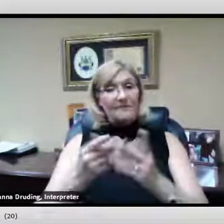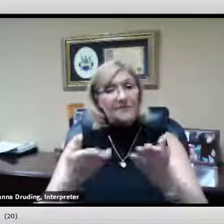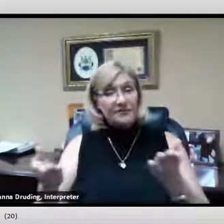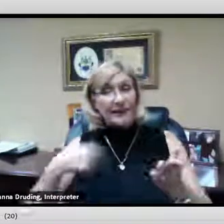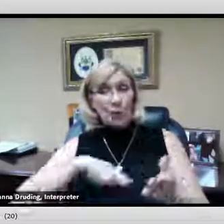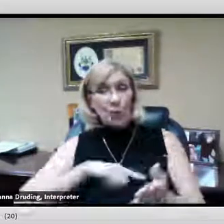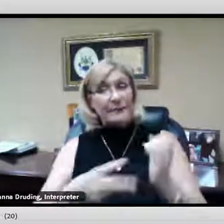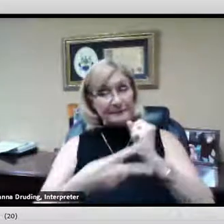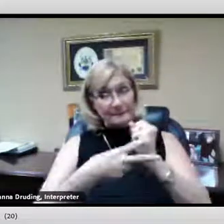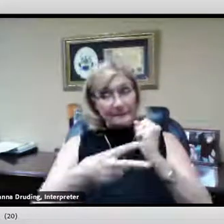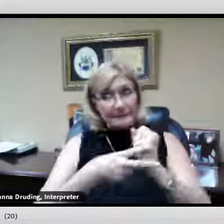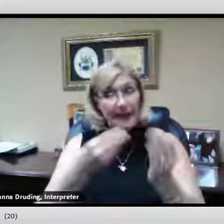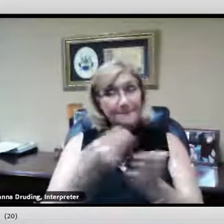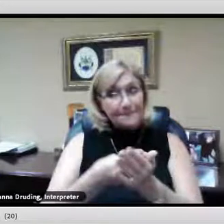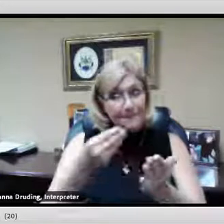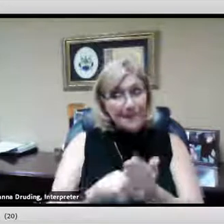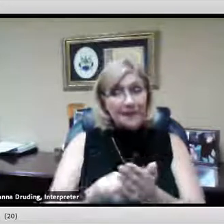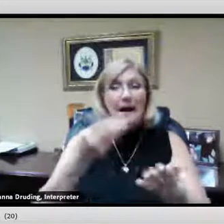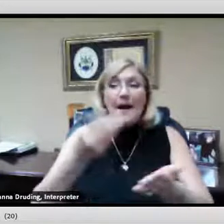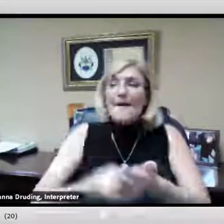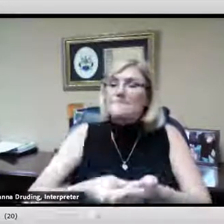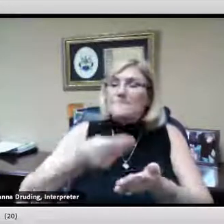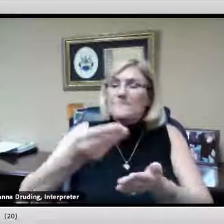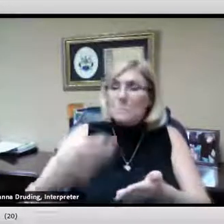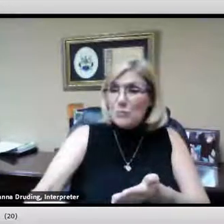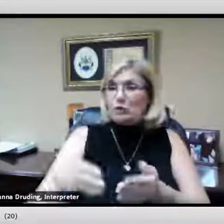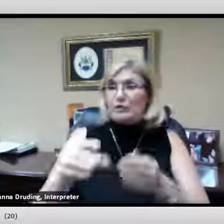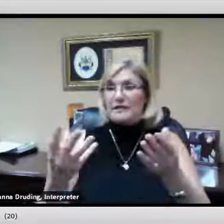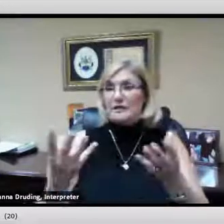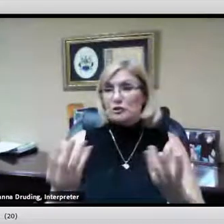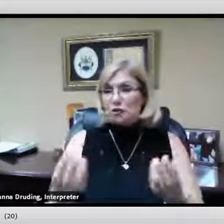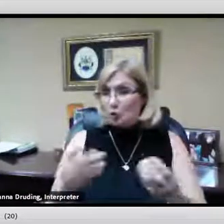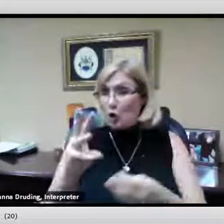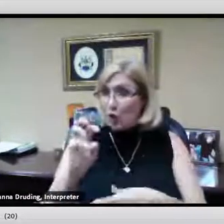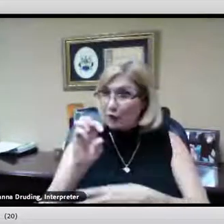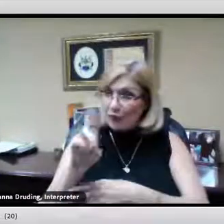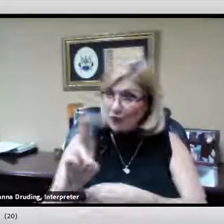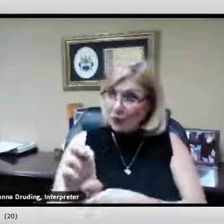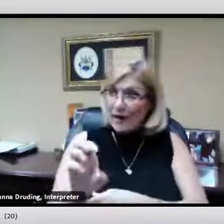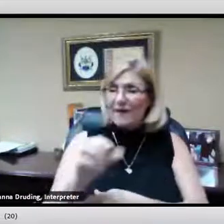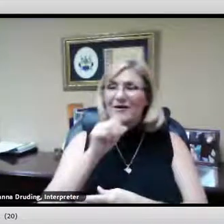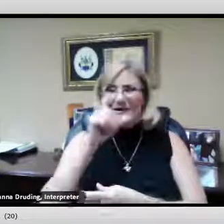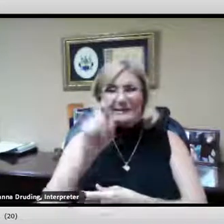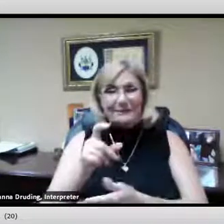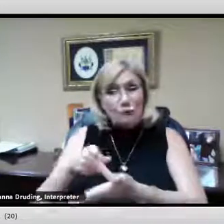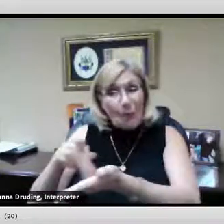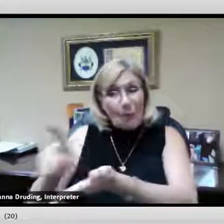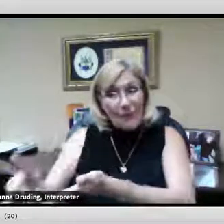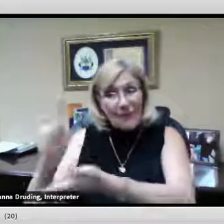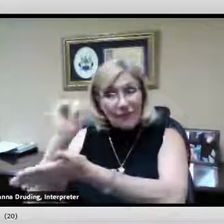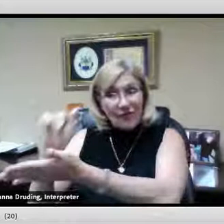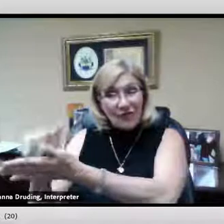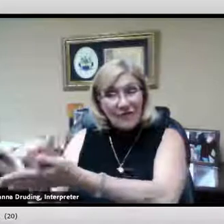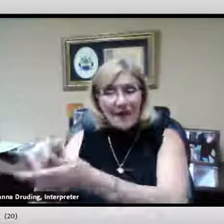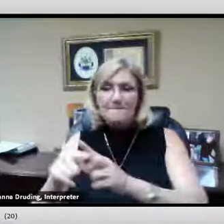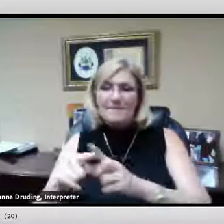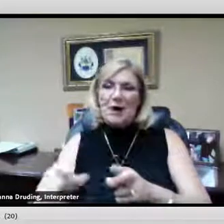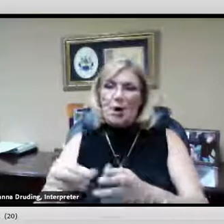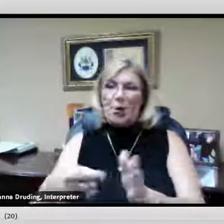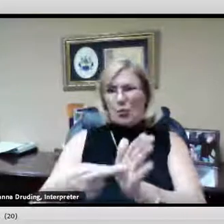by purchasing this software instead of continuing to subscribe to the service from Serial Solutions, but it required a lot